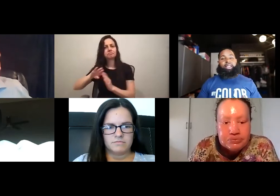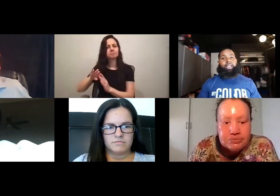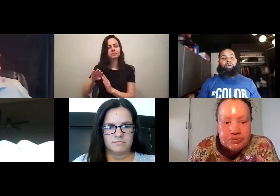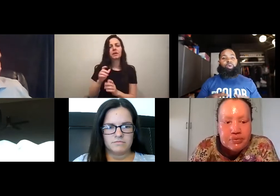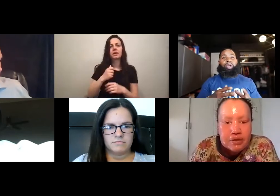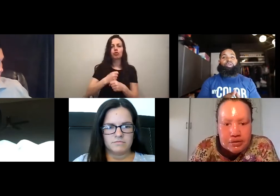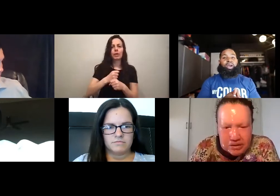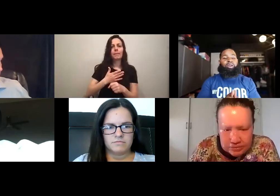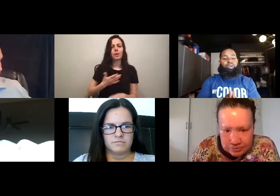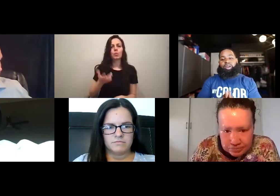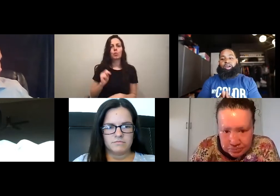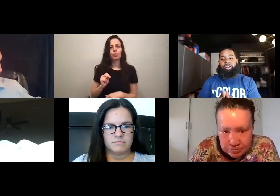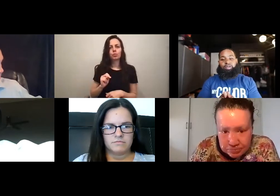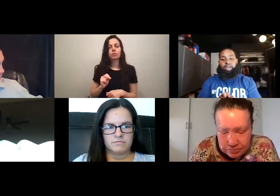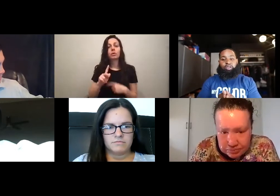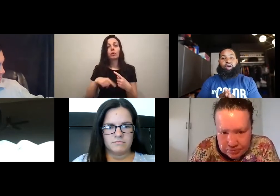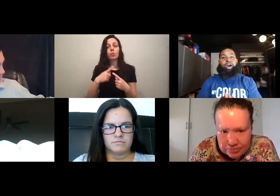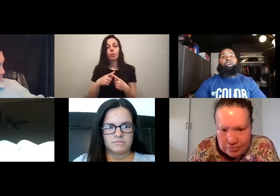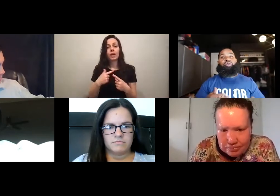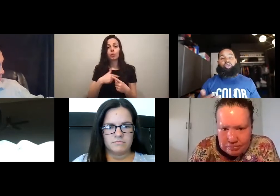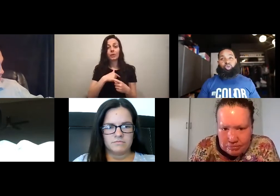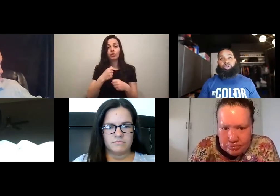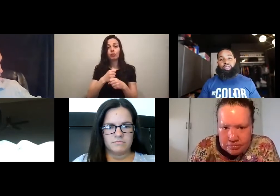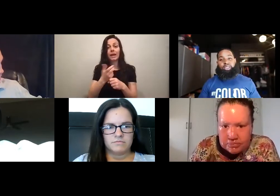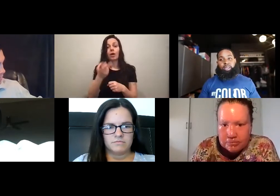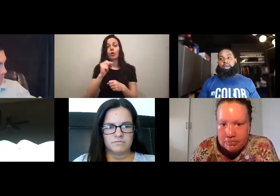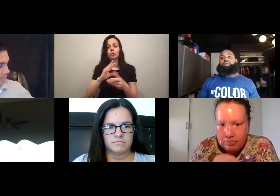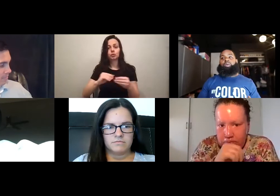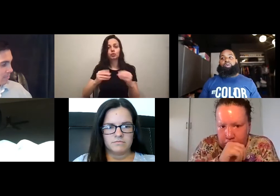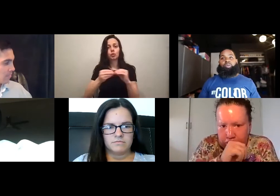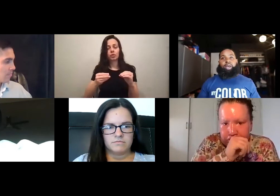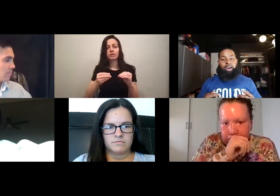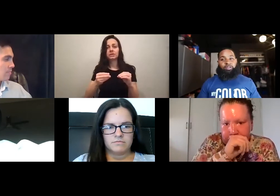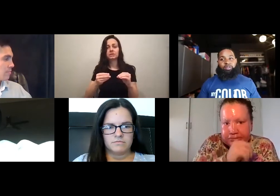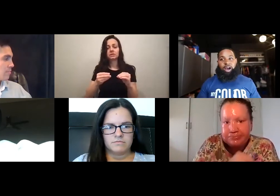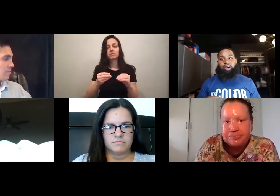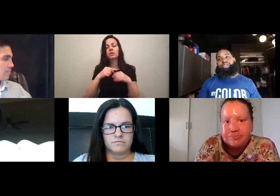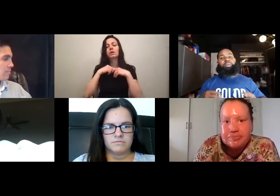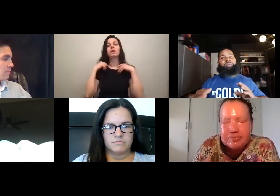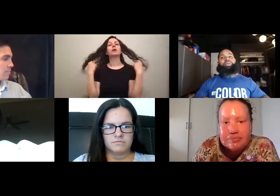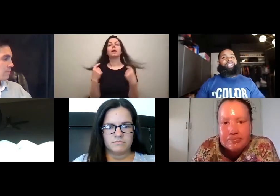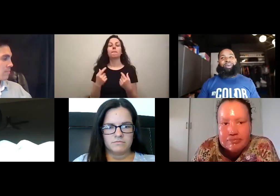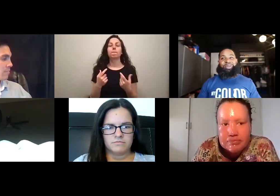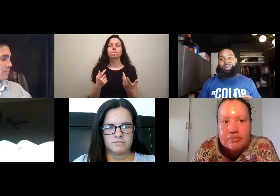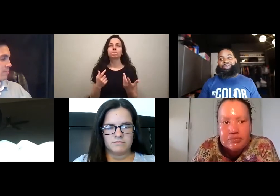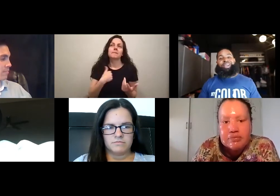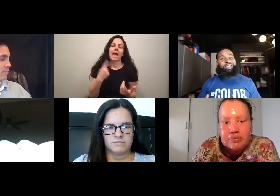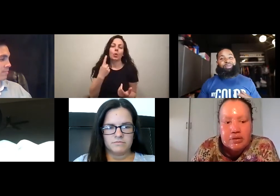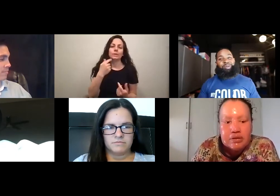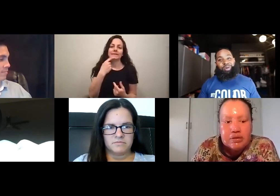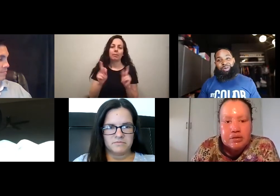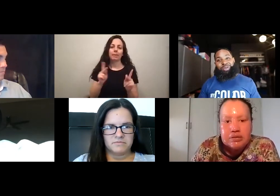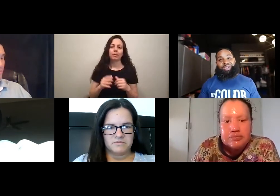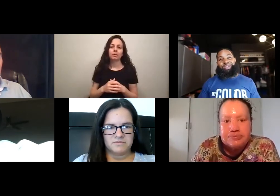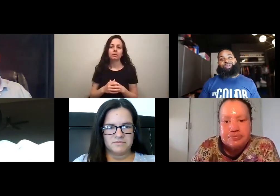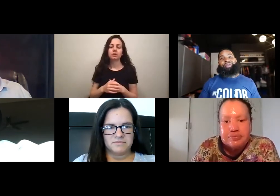And I think that when we create our own narrative and write our own stories, I always tell people, it's like, don't try to accept